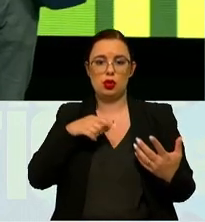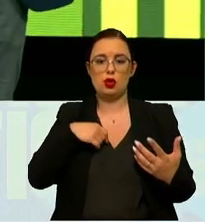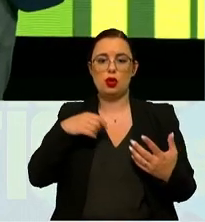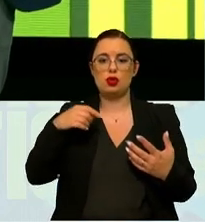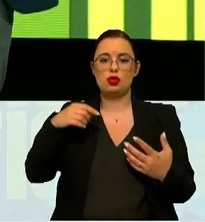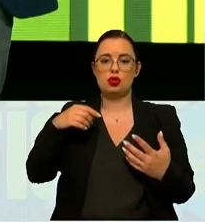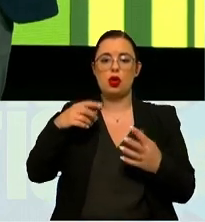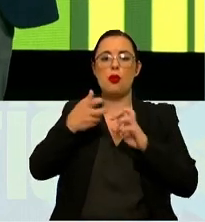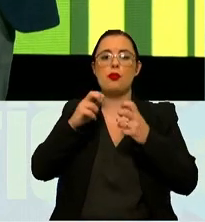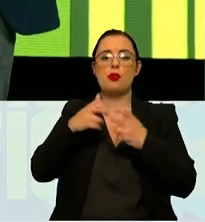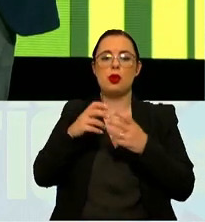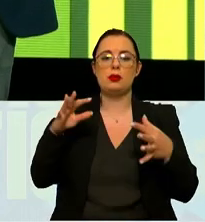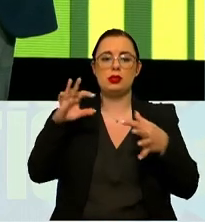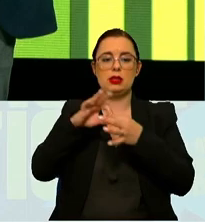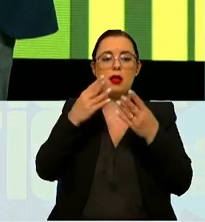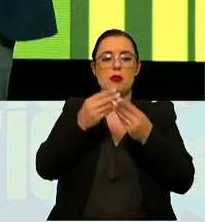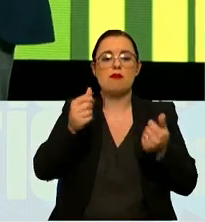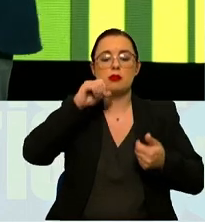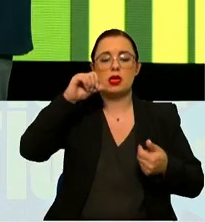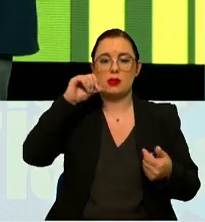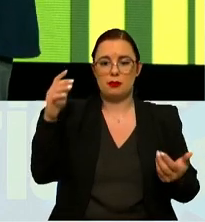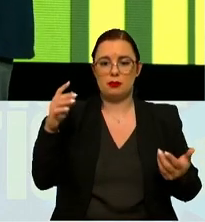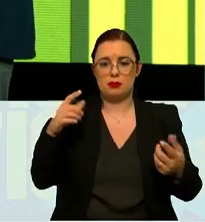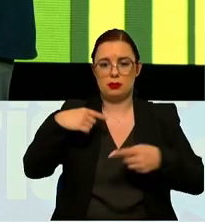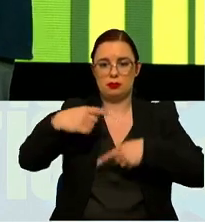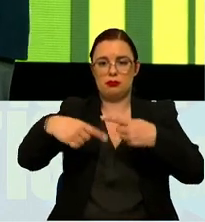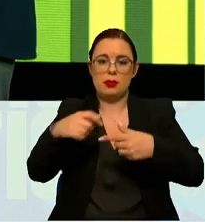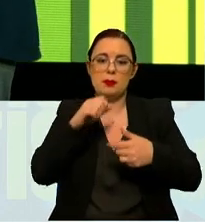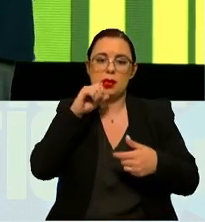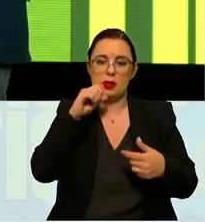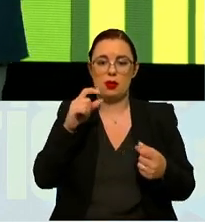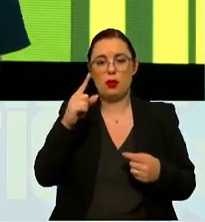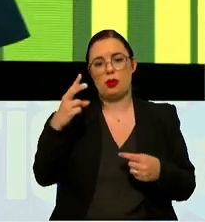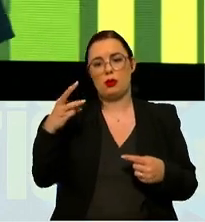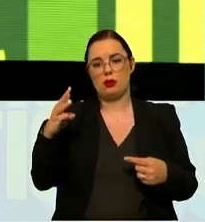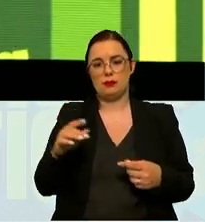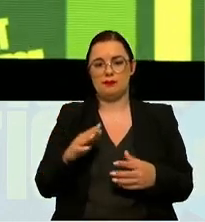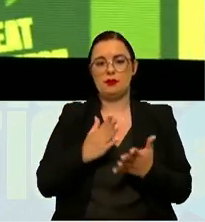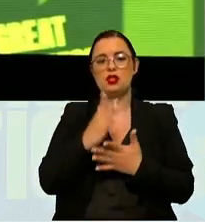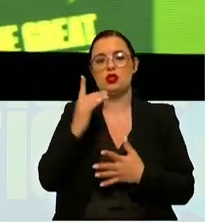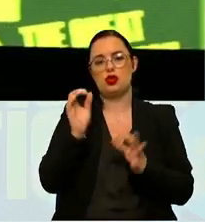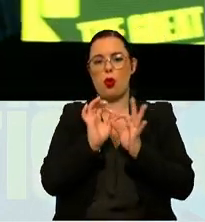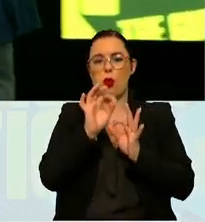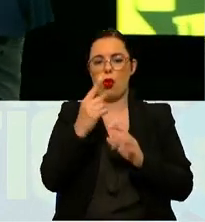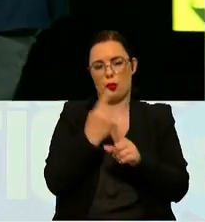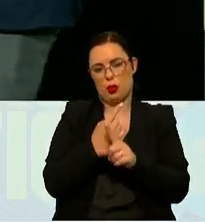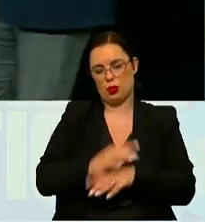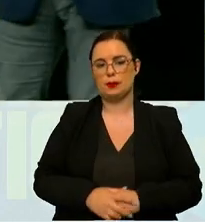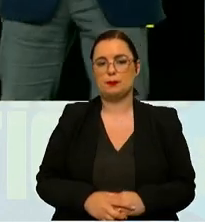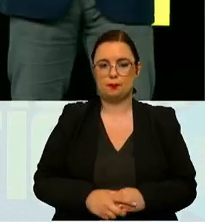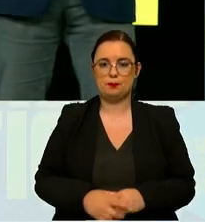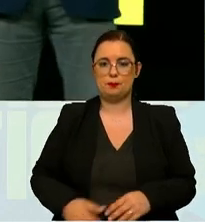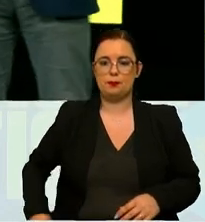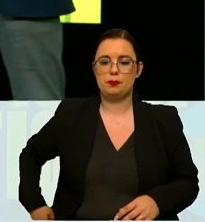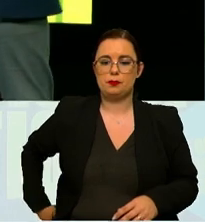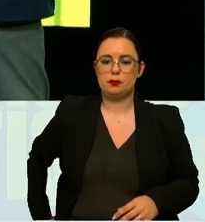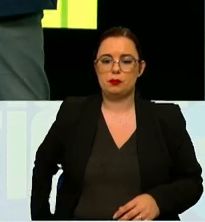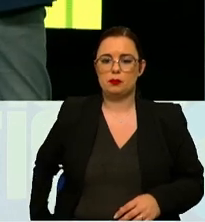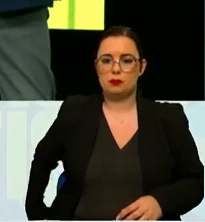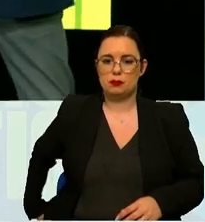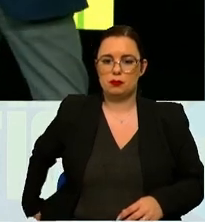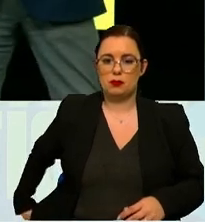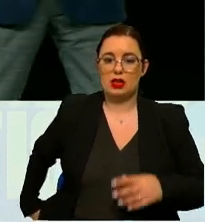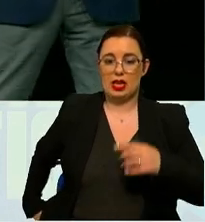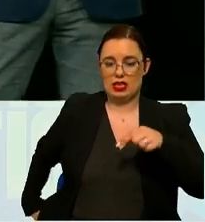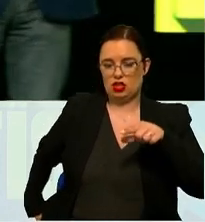and the problem of protein solving and protein folding? 1, 2, 3. Let me summarize it for you, okay? A protein is a